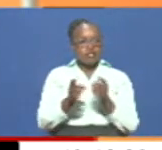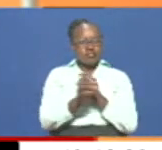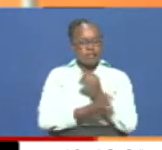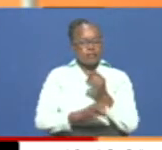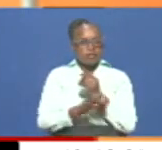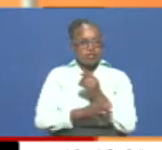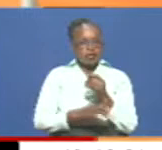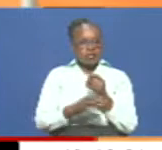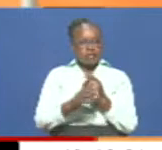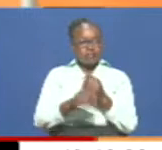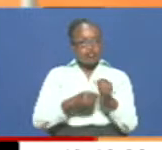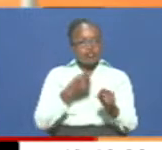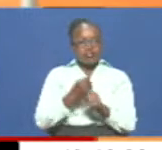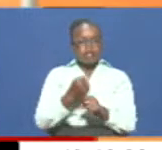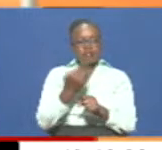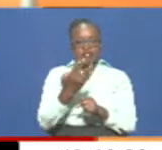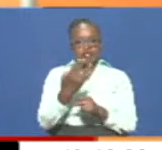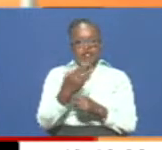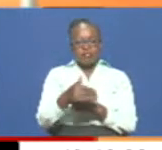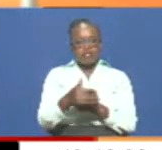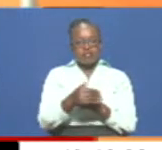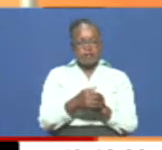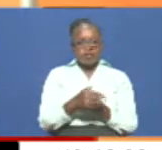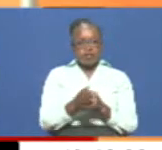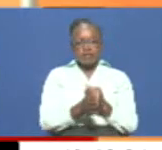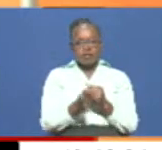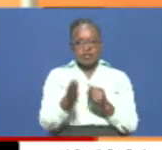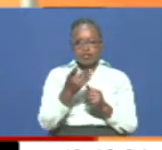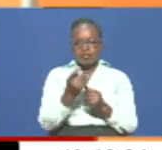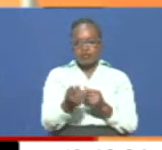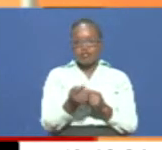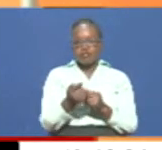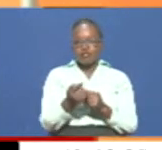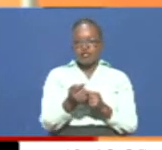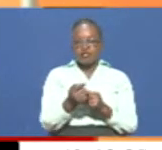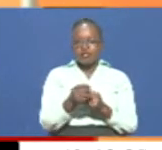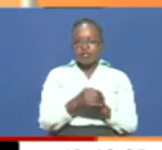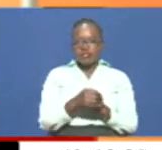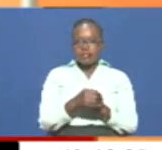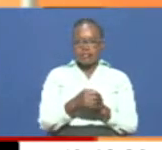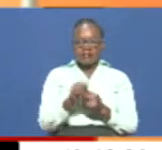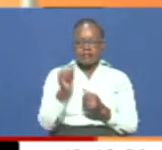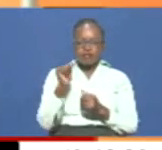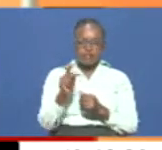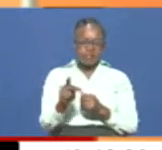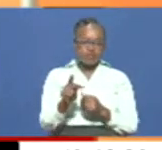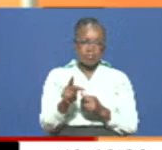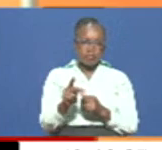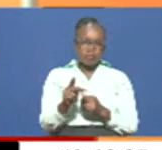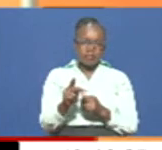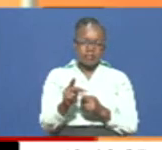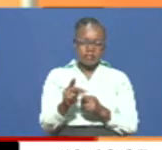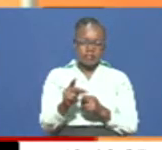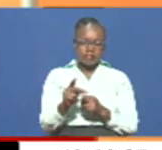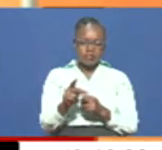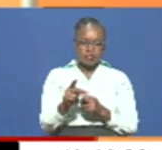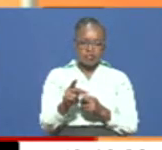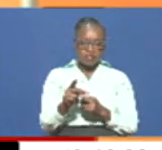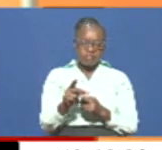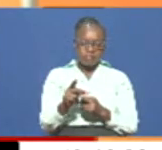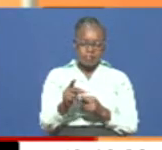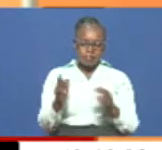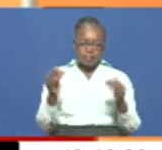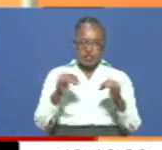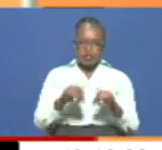4 years, we're going to be digressing a bit to what I was talking about earlier. Athletics Kenya is currently holding a seminar